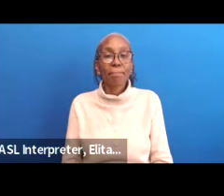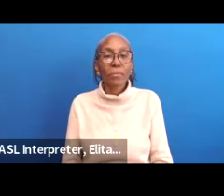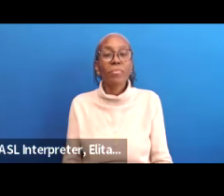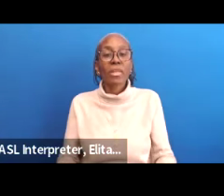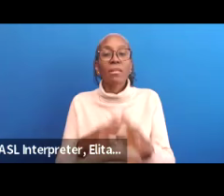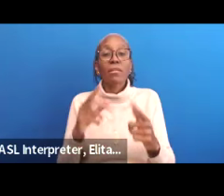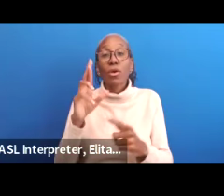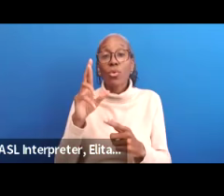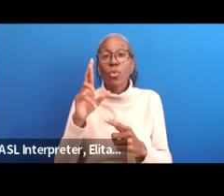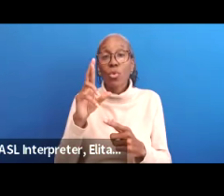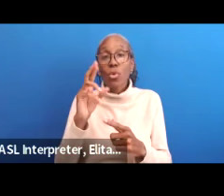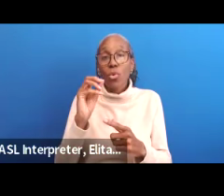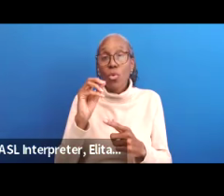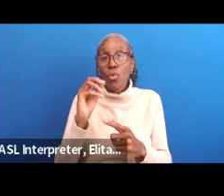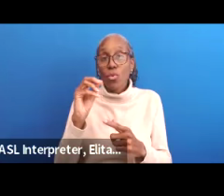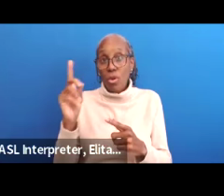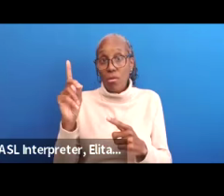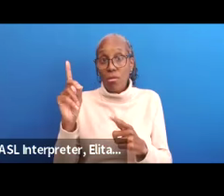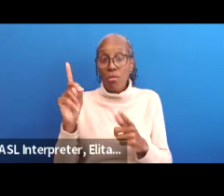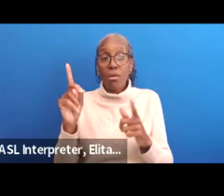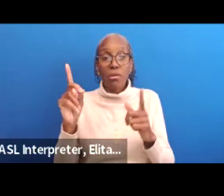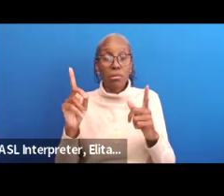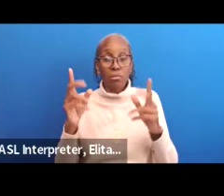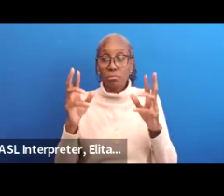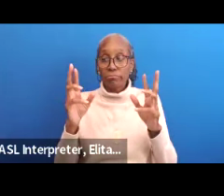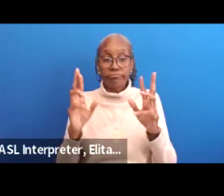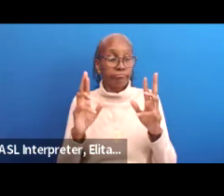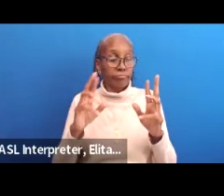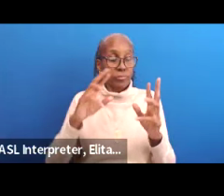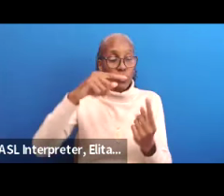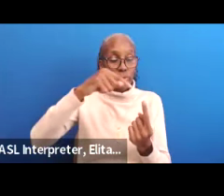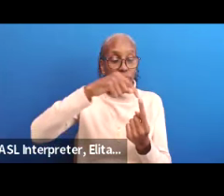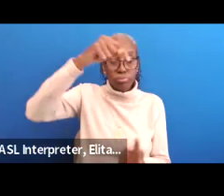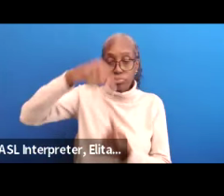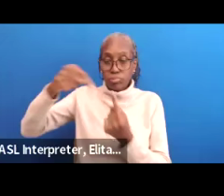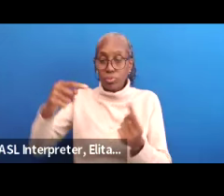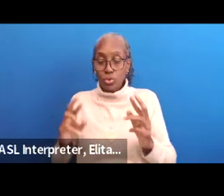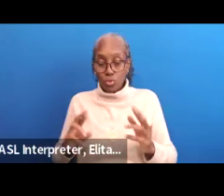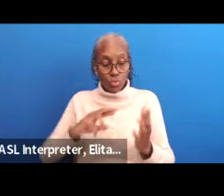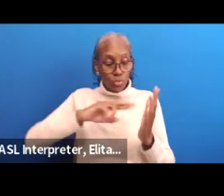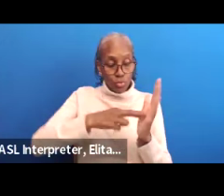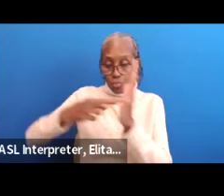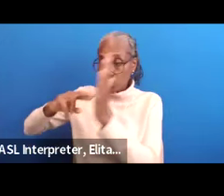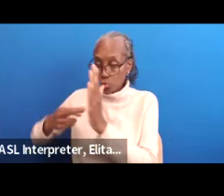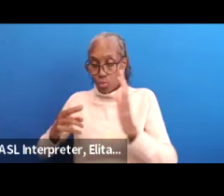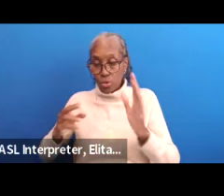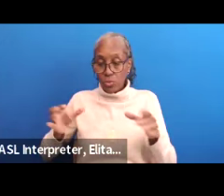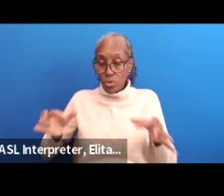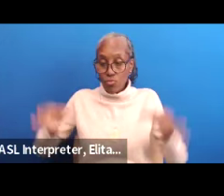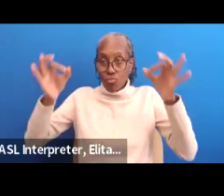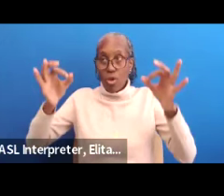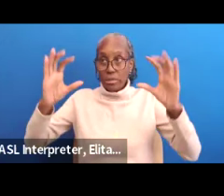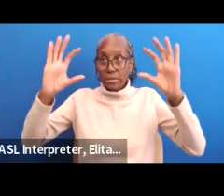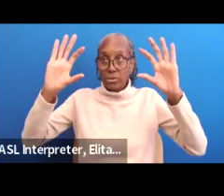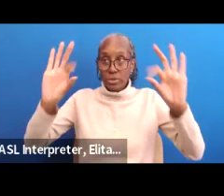we put rods to connect those brackets to those screws, and we used